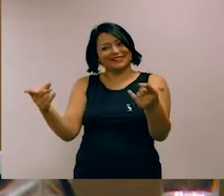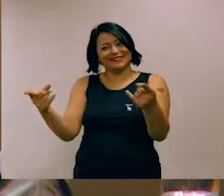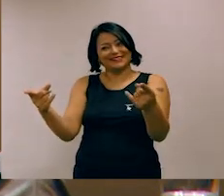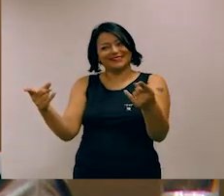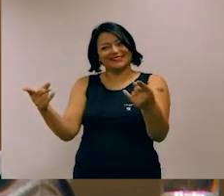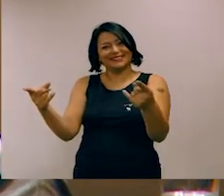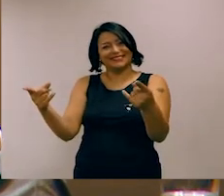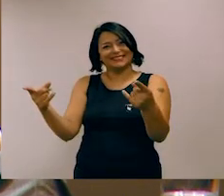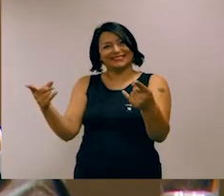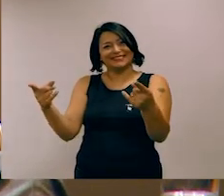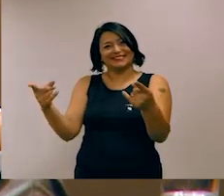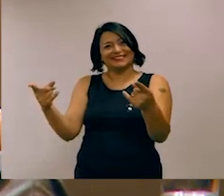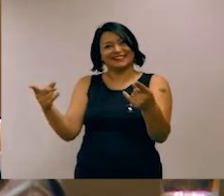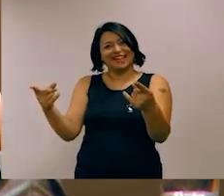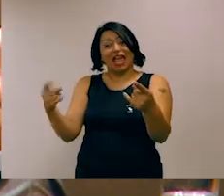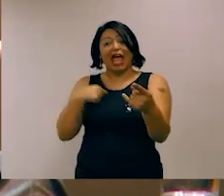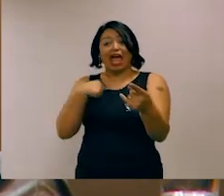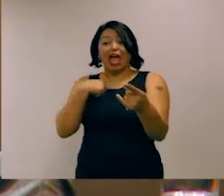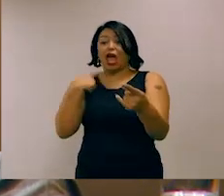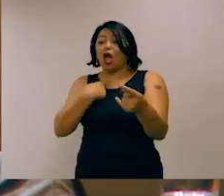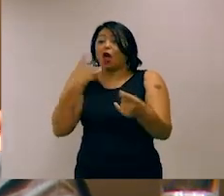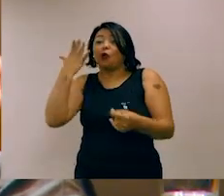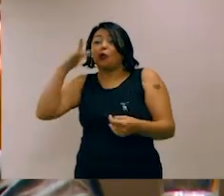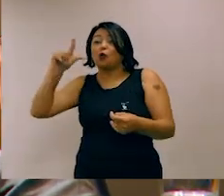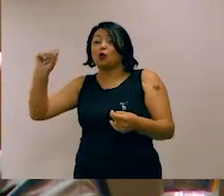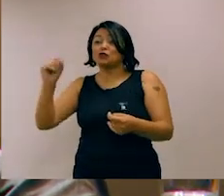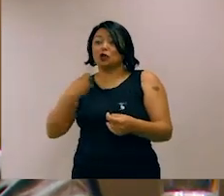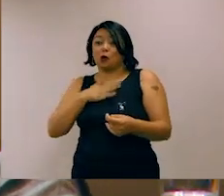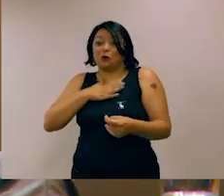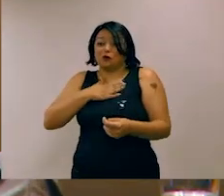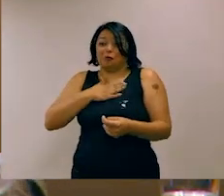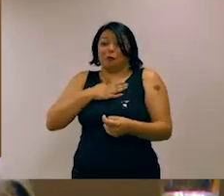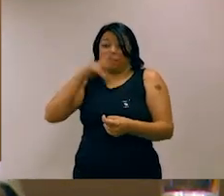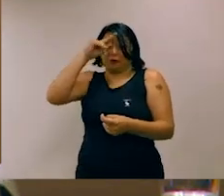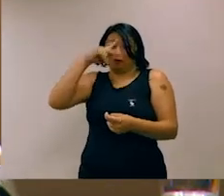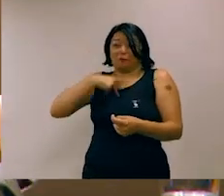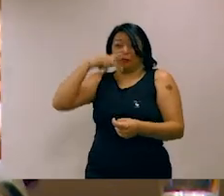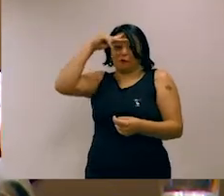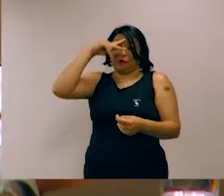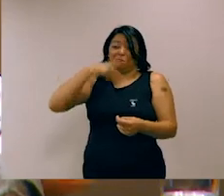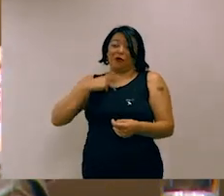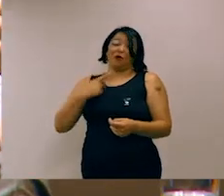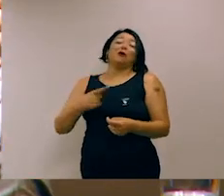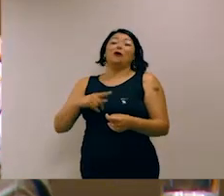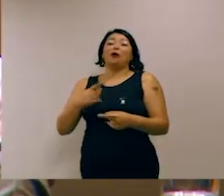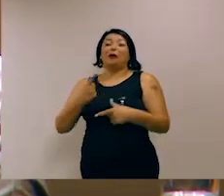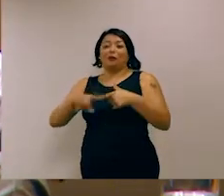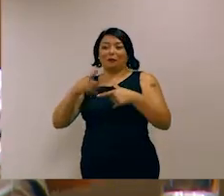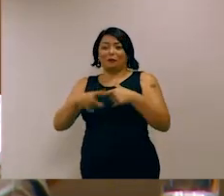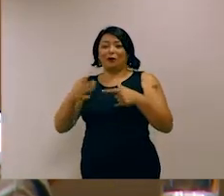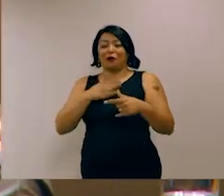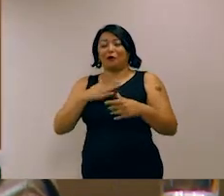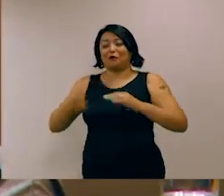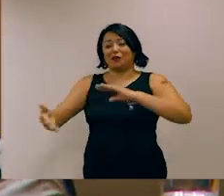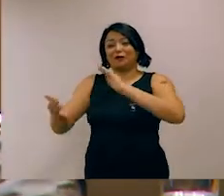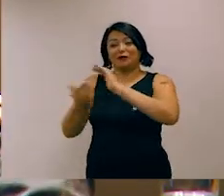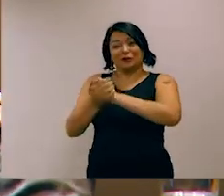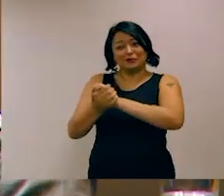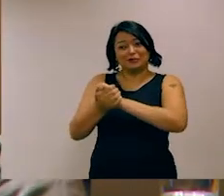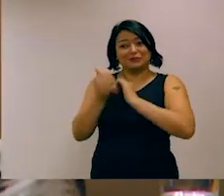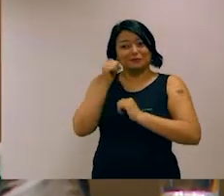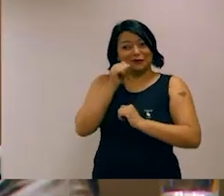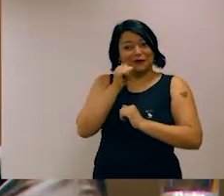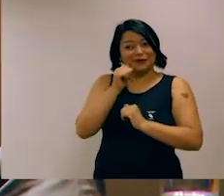it's really difficult. I think what can we bring, and maybe I'm biased here, is that the work method that can lead you to the correct